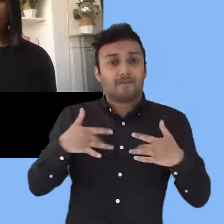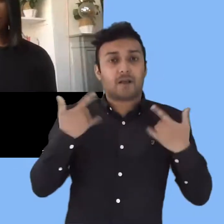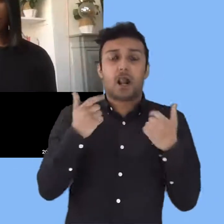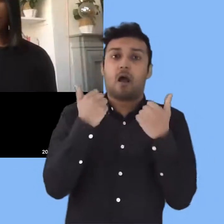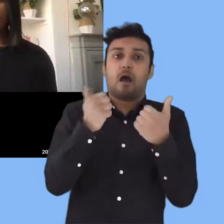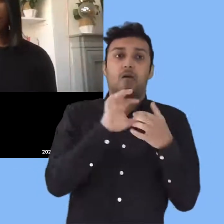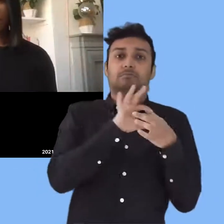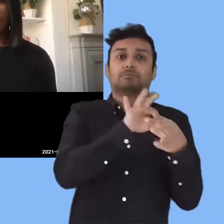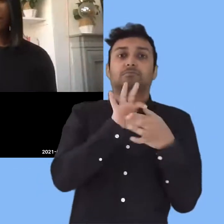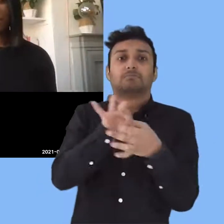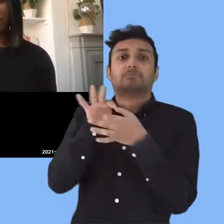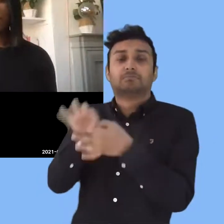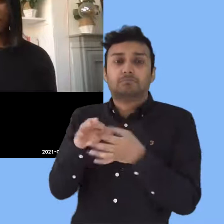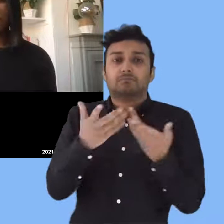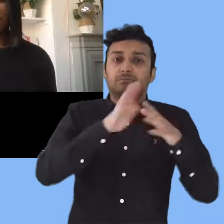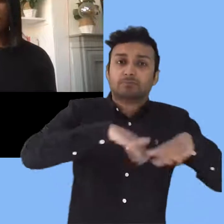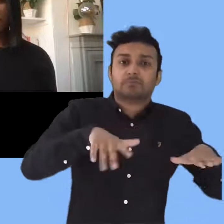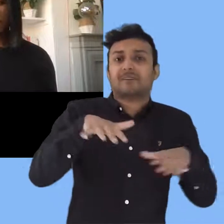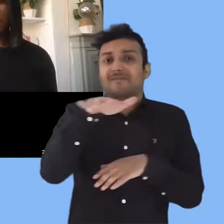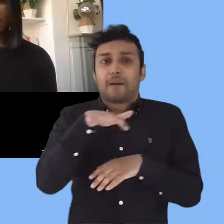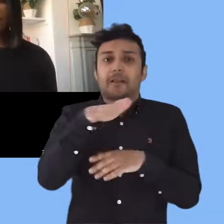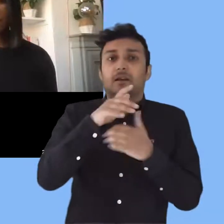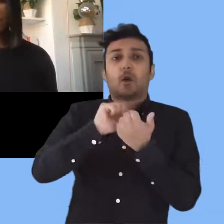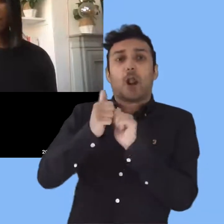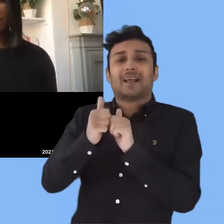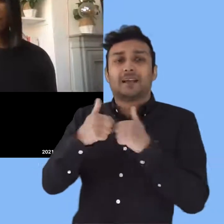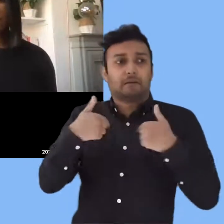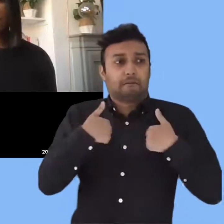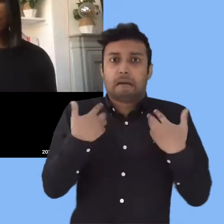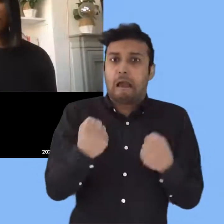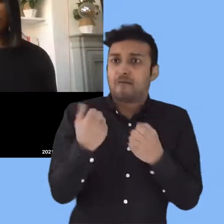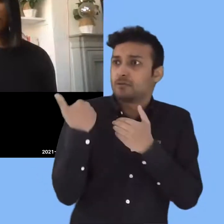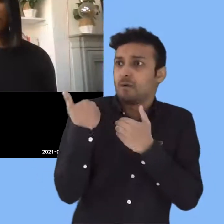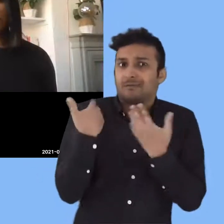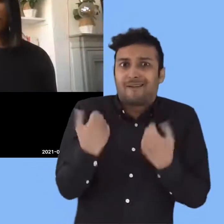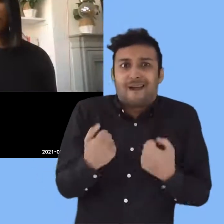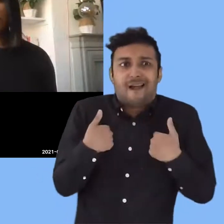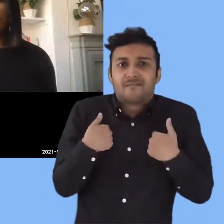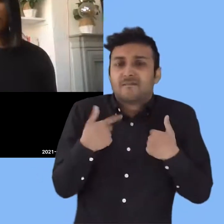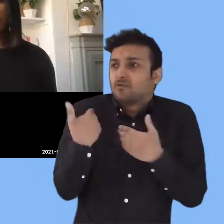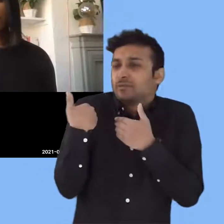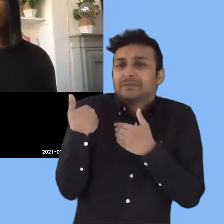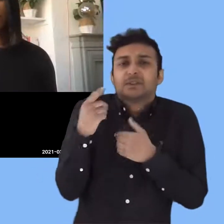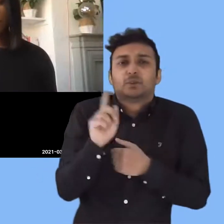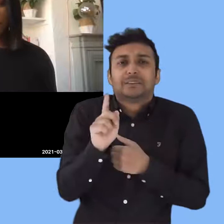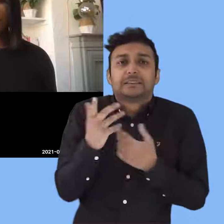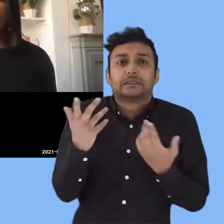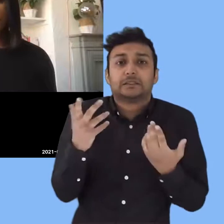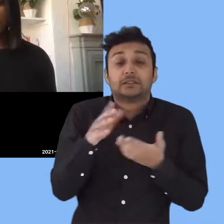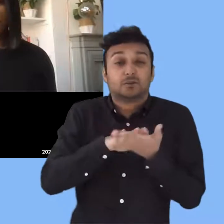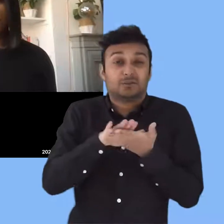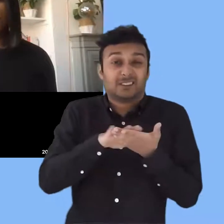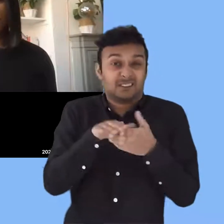our responsibility within the sector? And this event really came out of that.